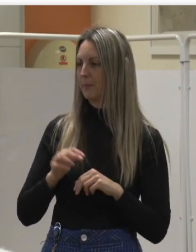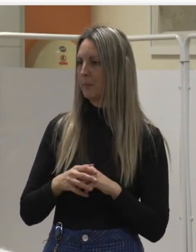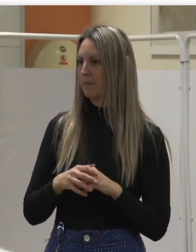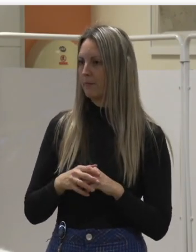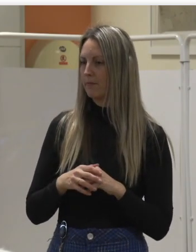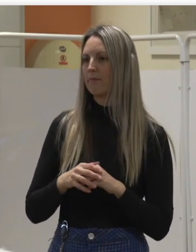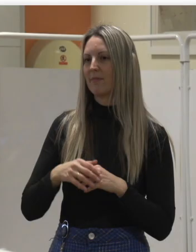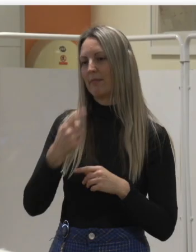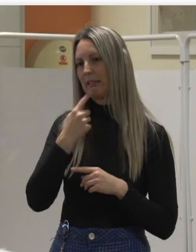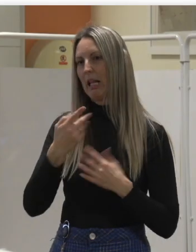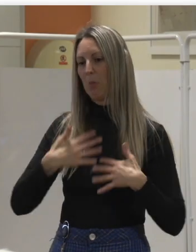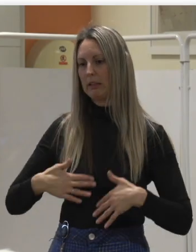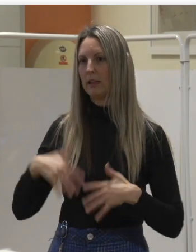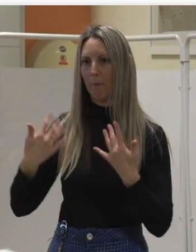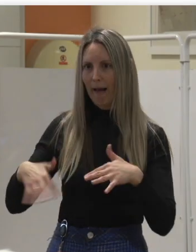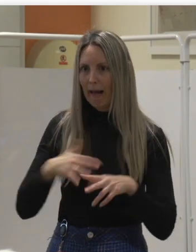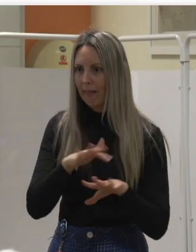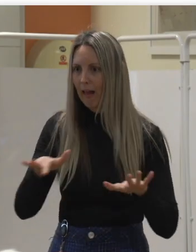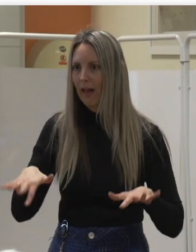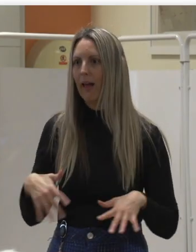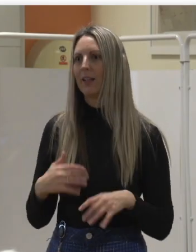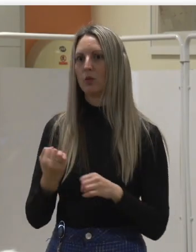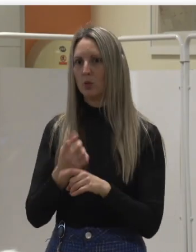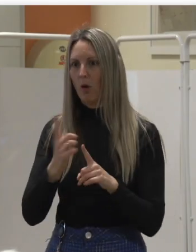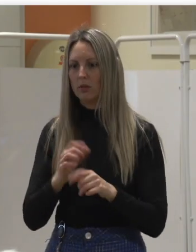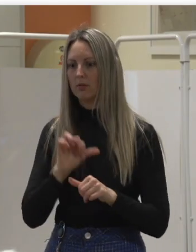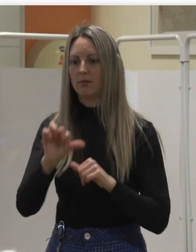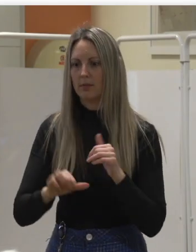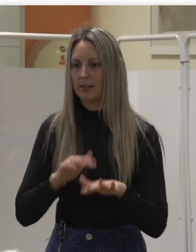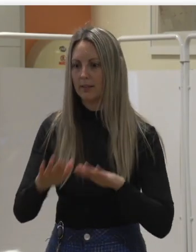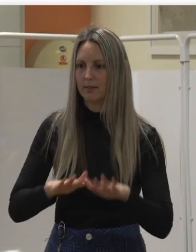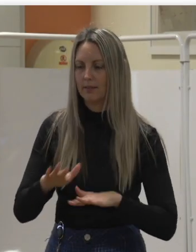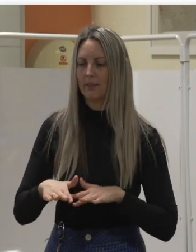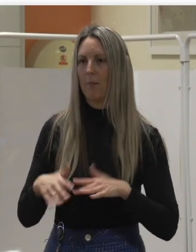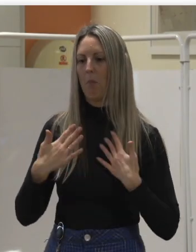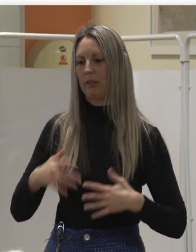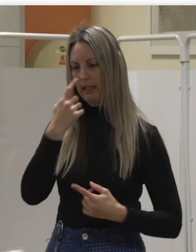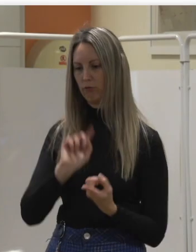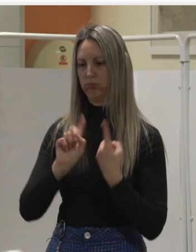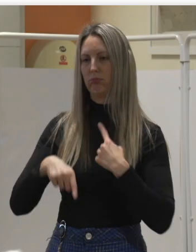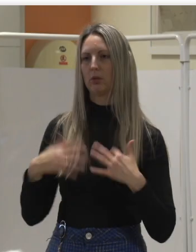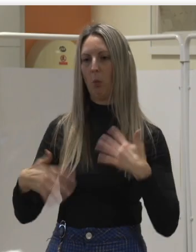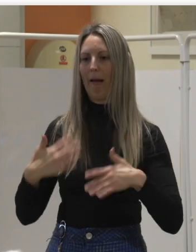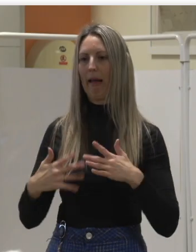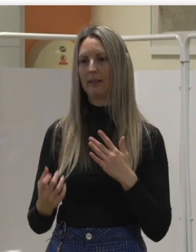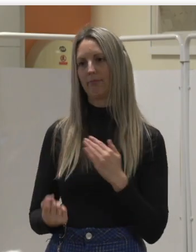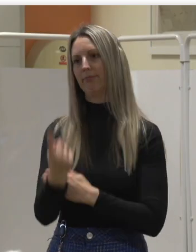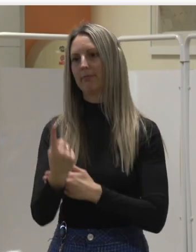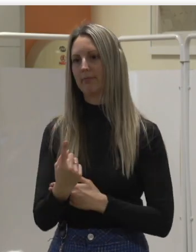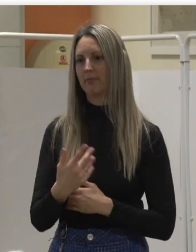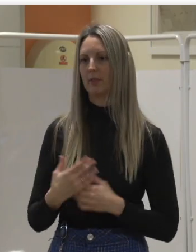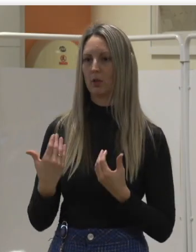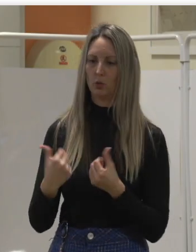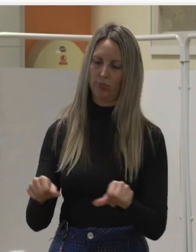there is pain and what to do, and then there is negative feedback, what we call, from the brain to say that calm down now. We had the